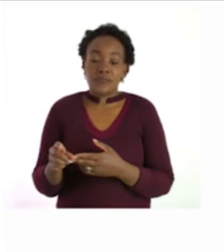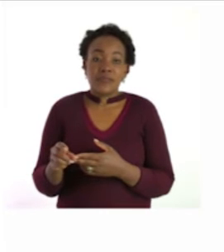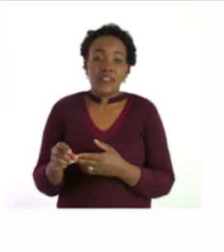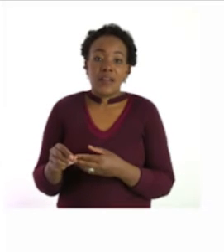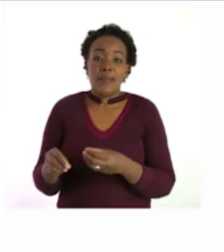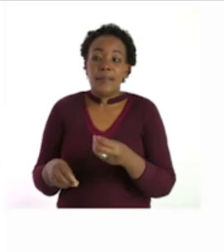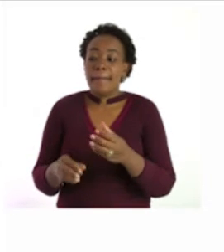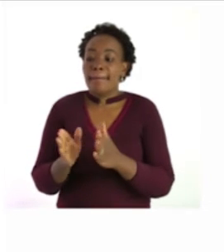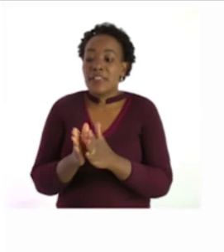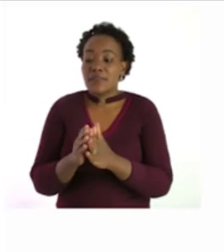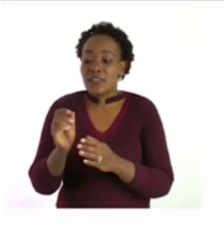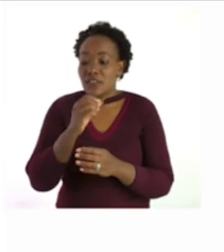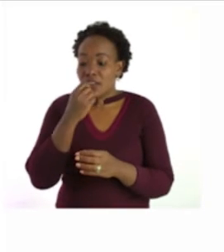there.